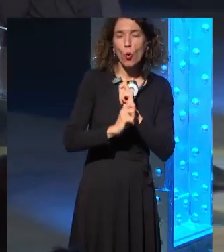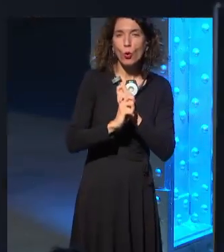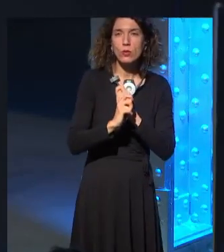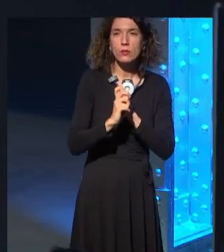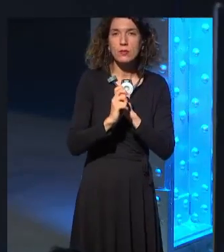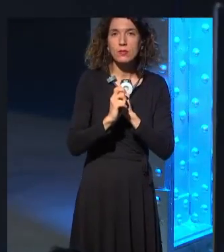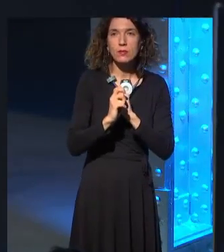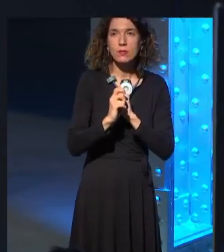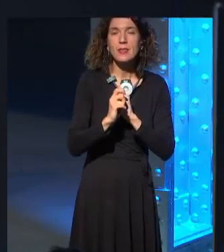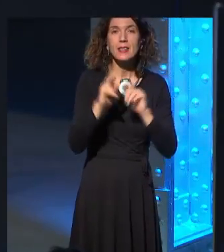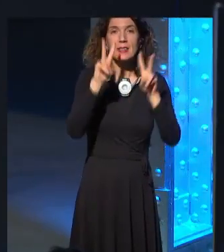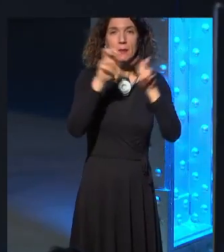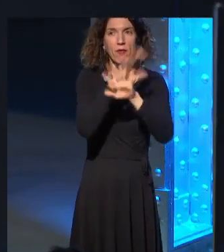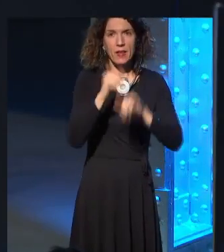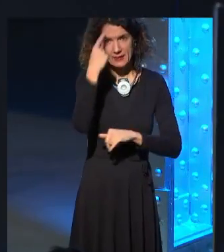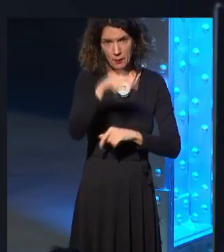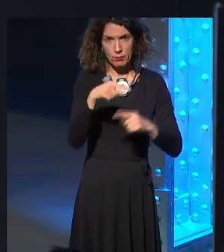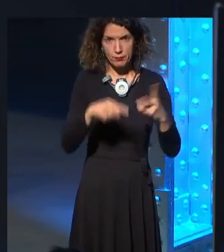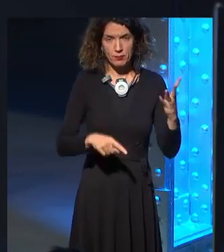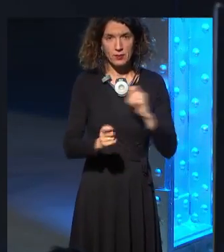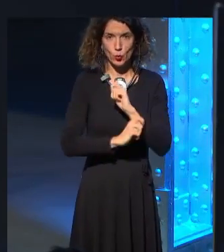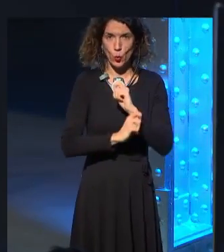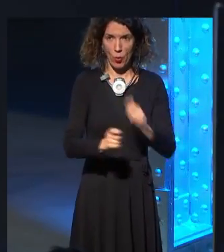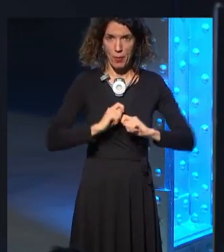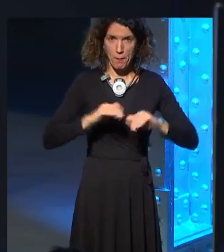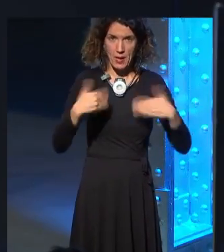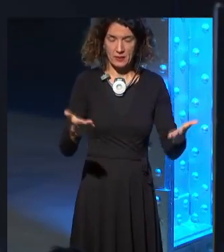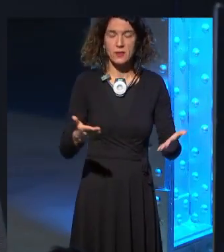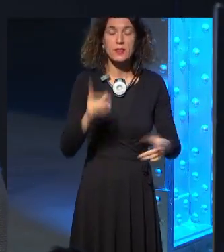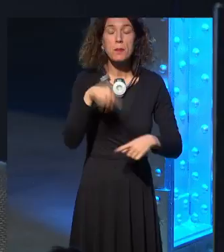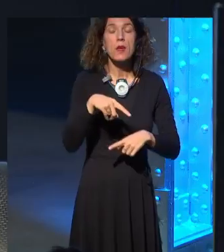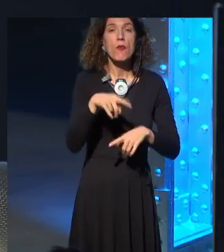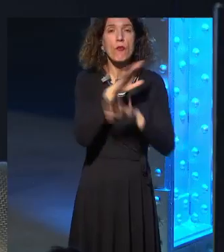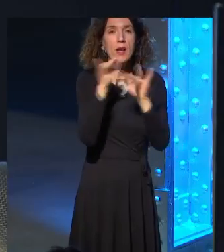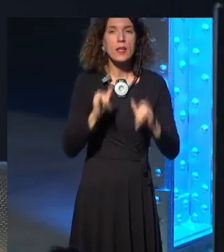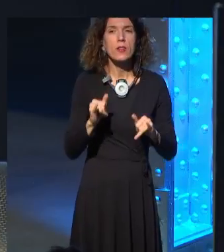happiness and ways to sort of be happy or so